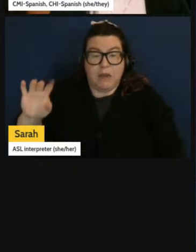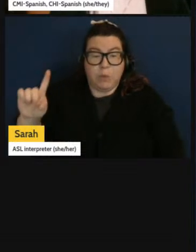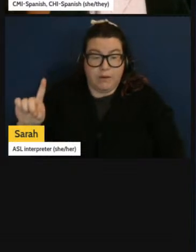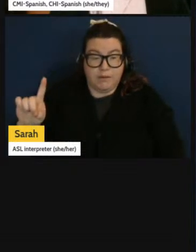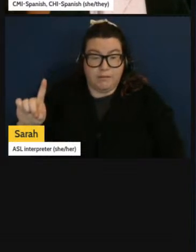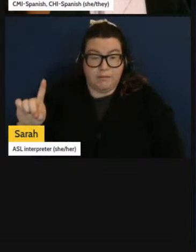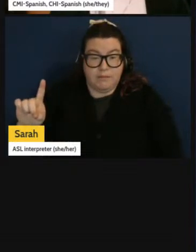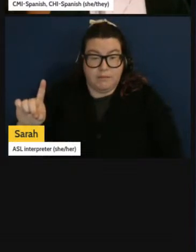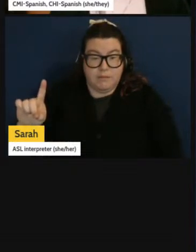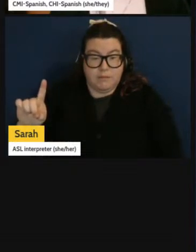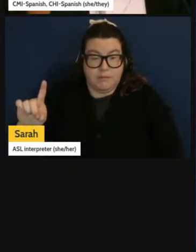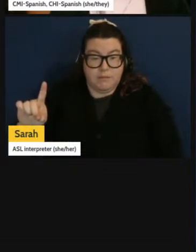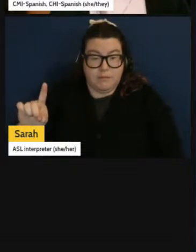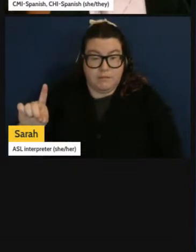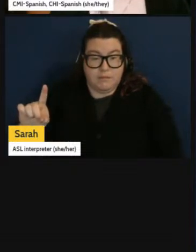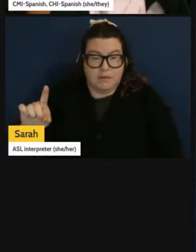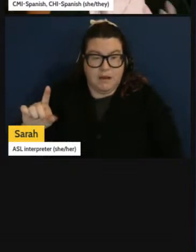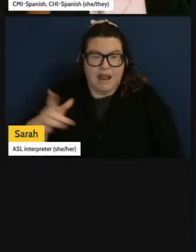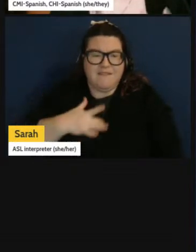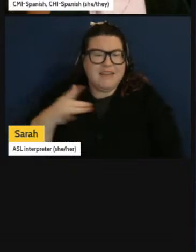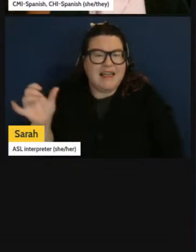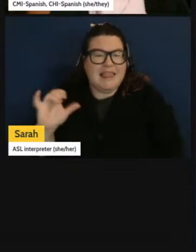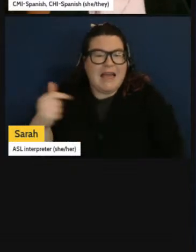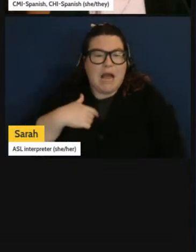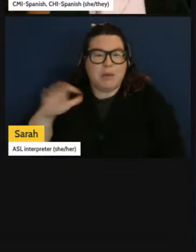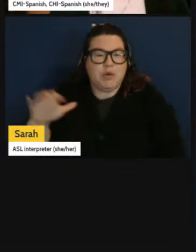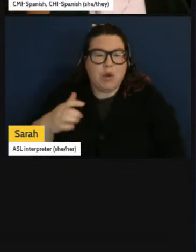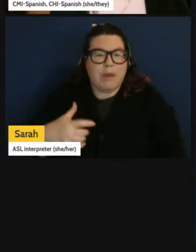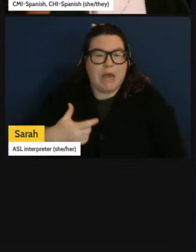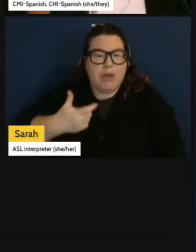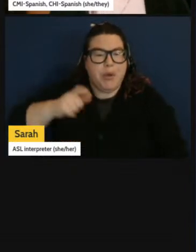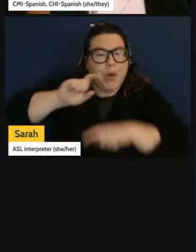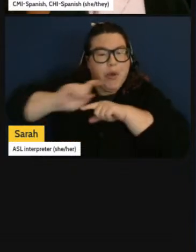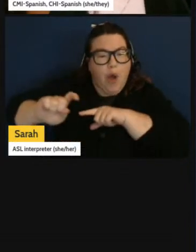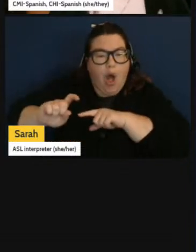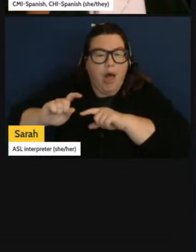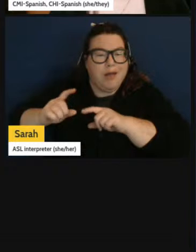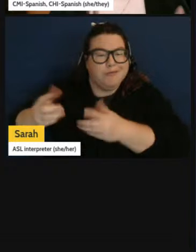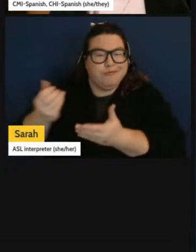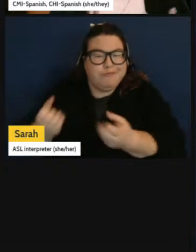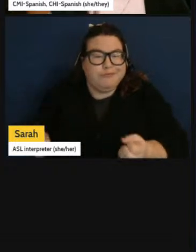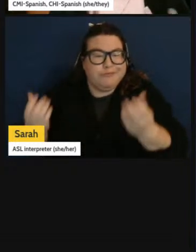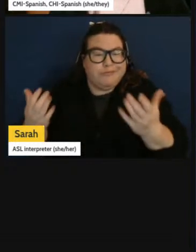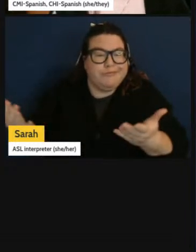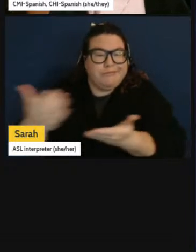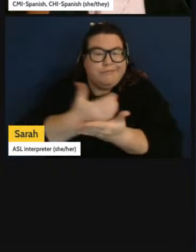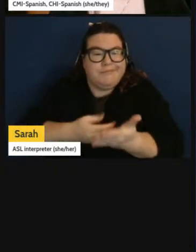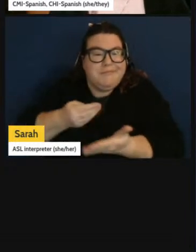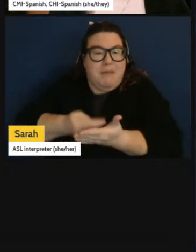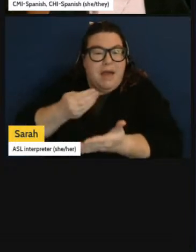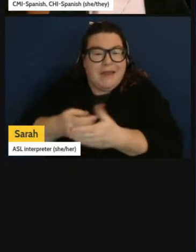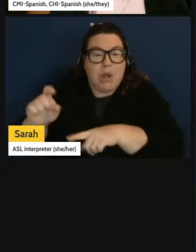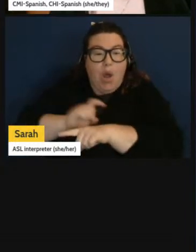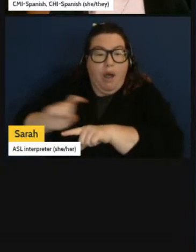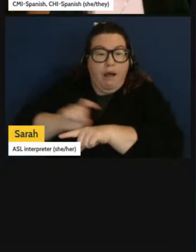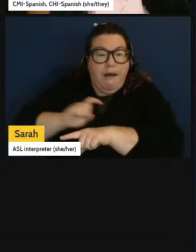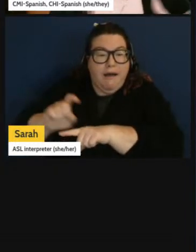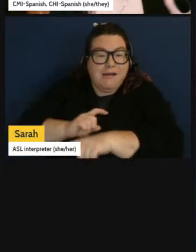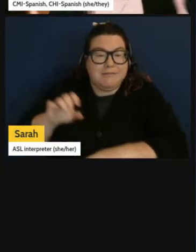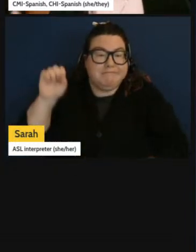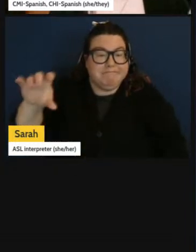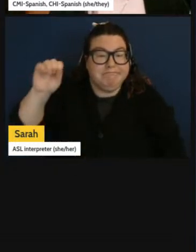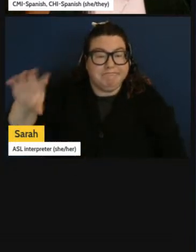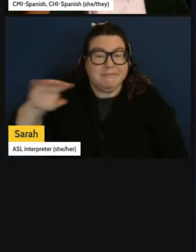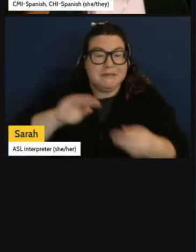745779991. I feel like I'm doing like a telethon right now, where you're on the TV and you're telling people to donate for like